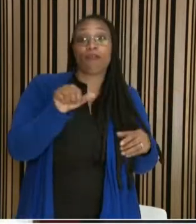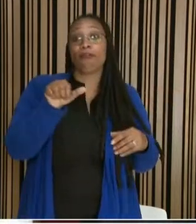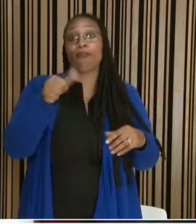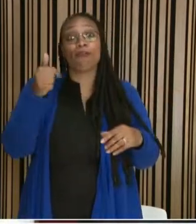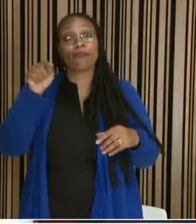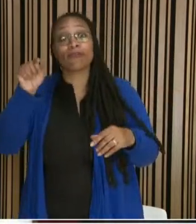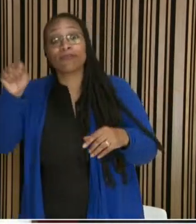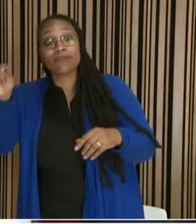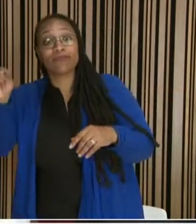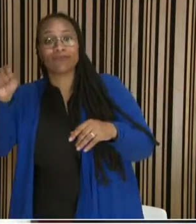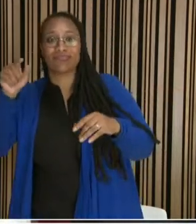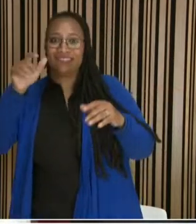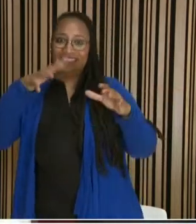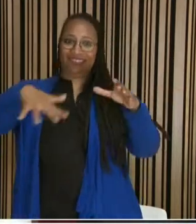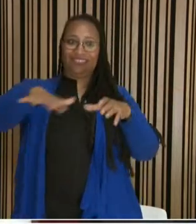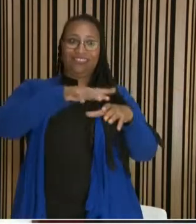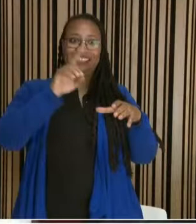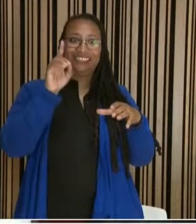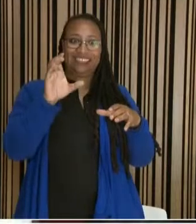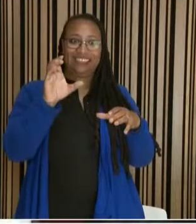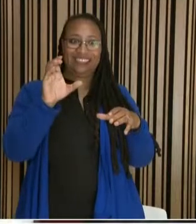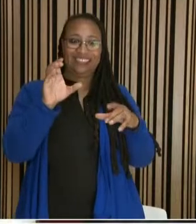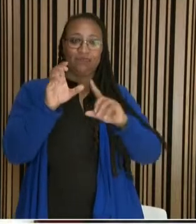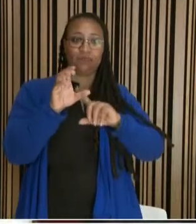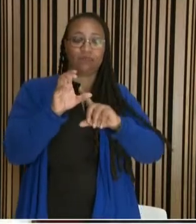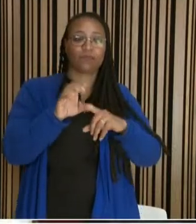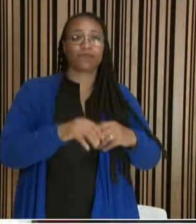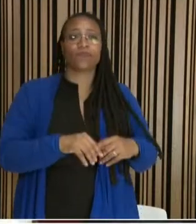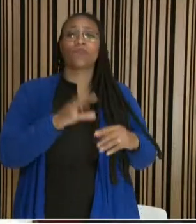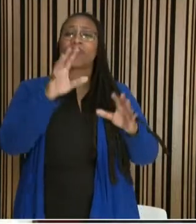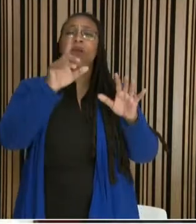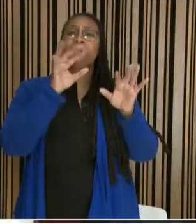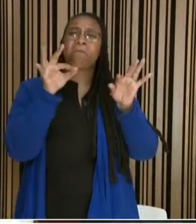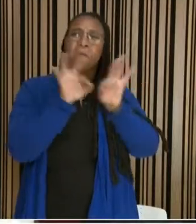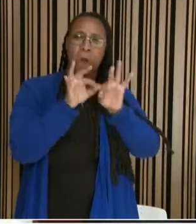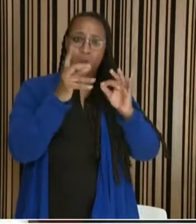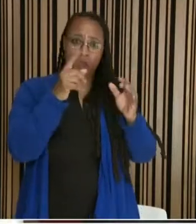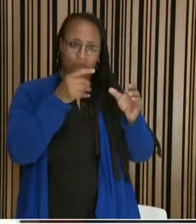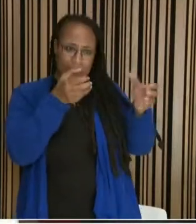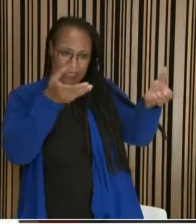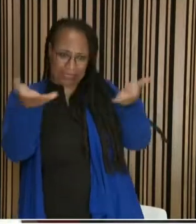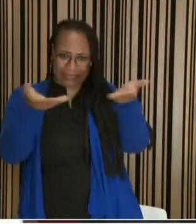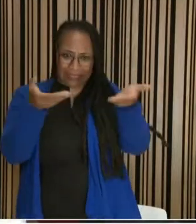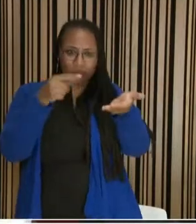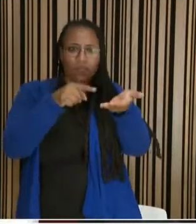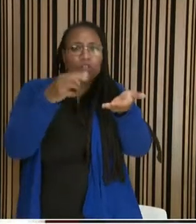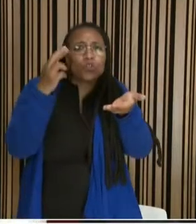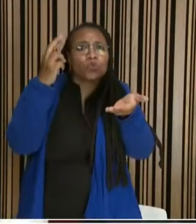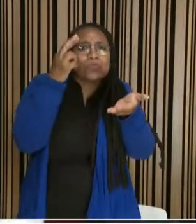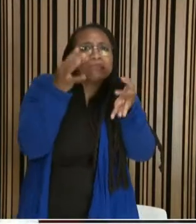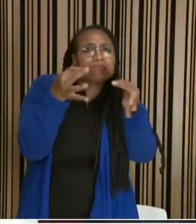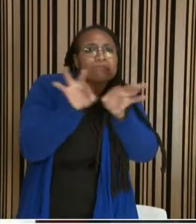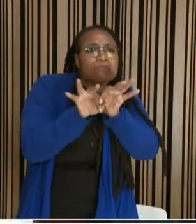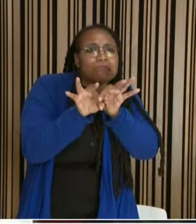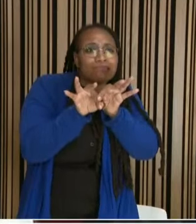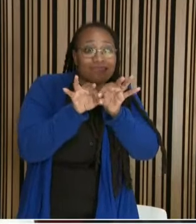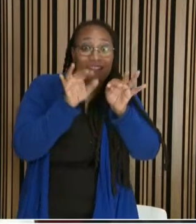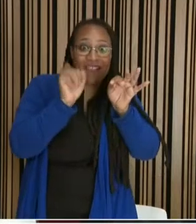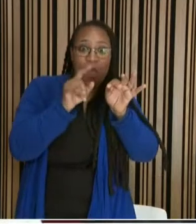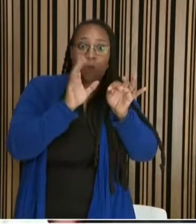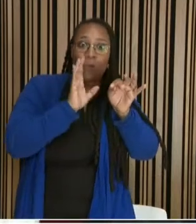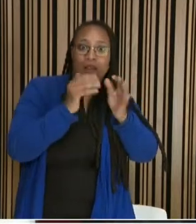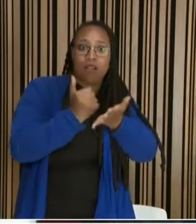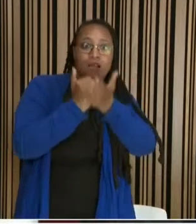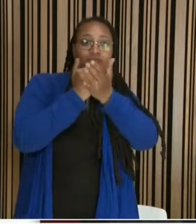So we wanted to be realistic in that space, continue to focus on our police cadet program as a pipeline. I'm very happy with what I'm seeing there. We